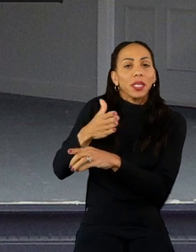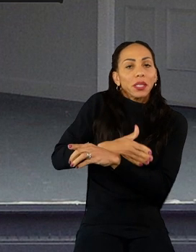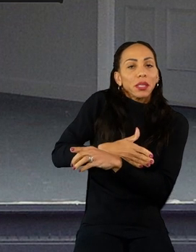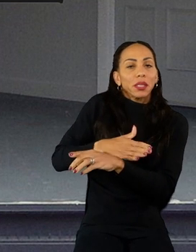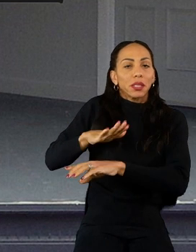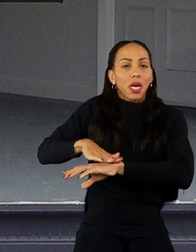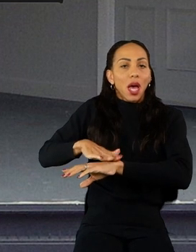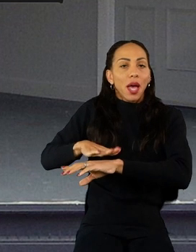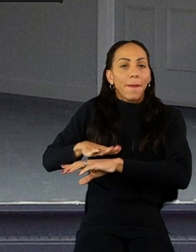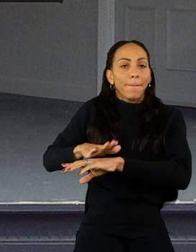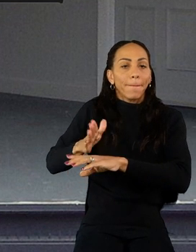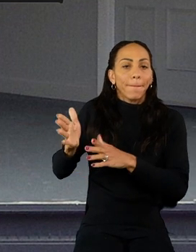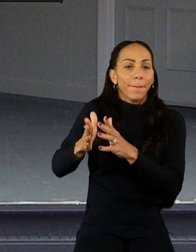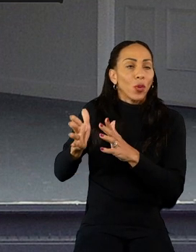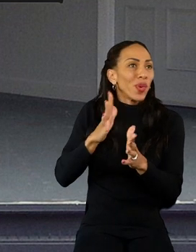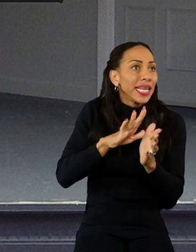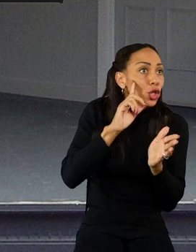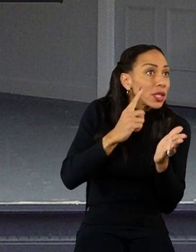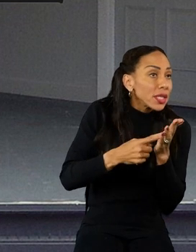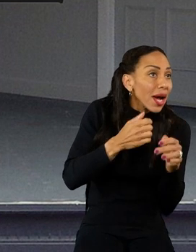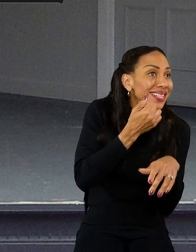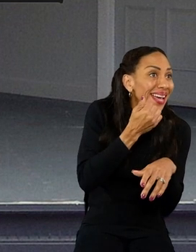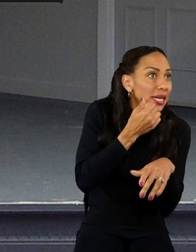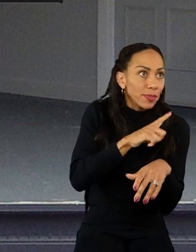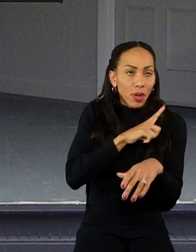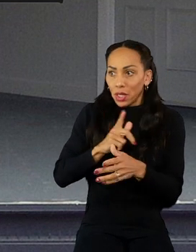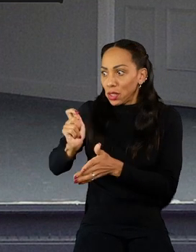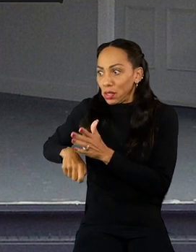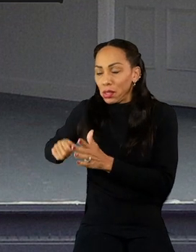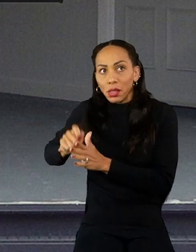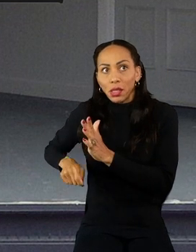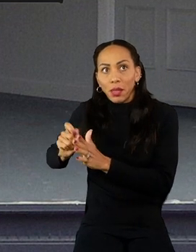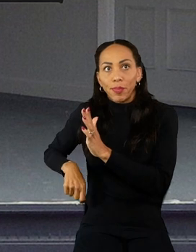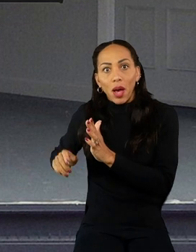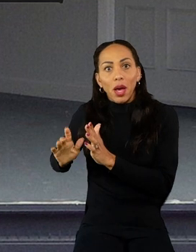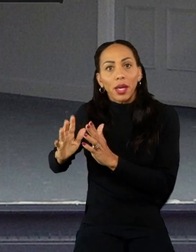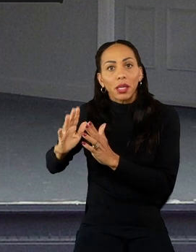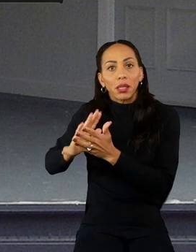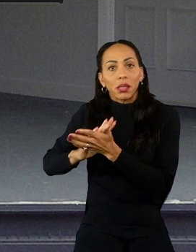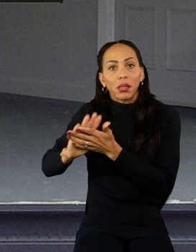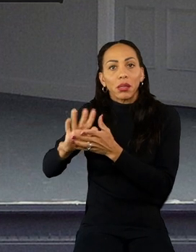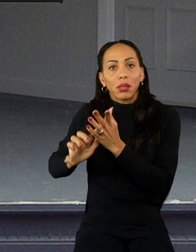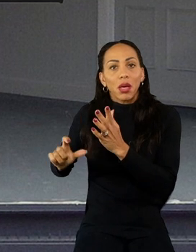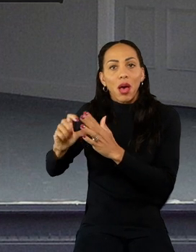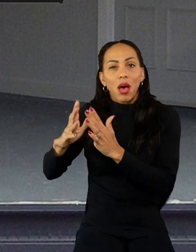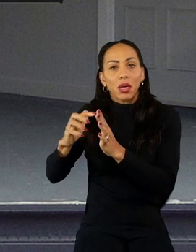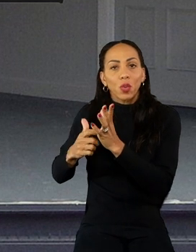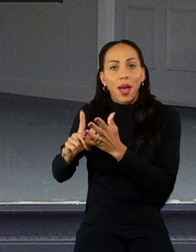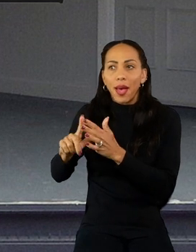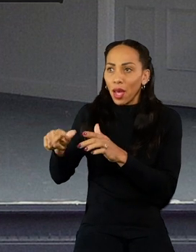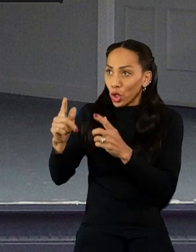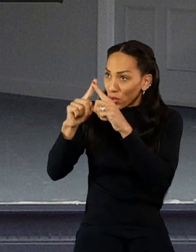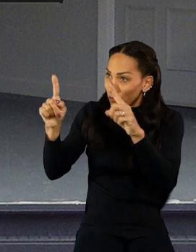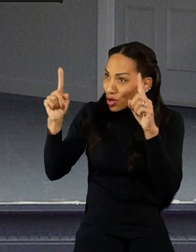we do need a lead. We've got a bit of a lead in time. We need to get that. So the sooner we can decide on that, the better. Yes. So it does